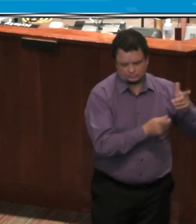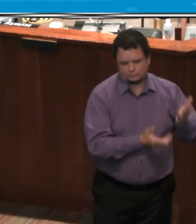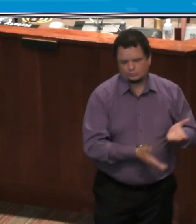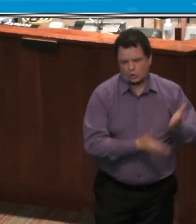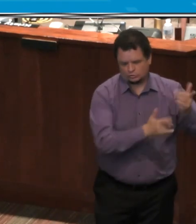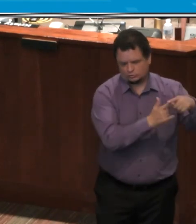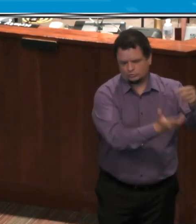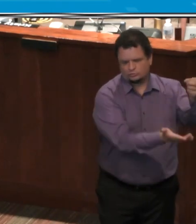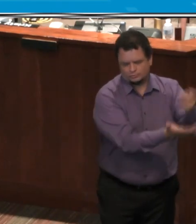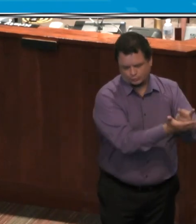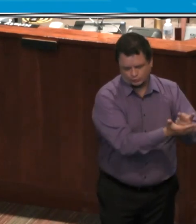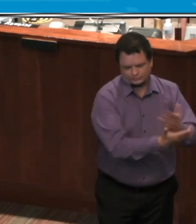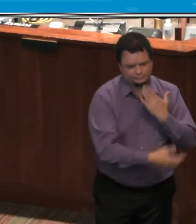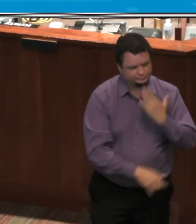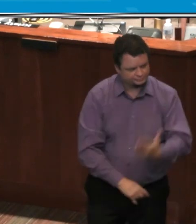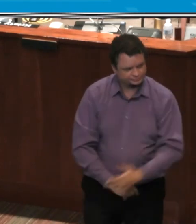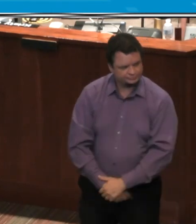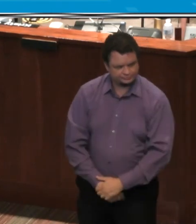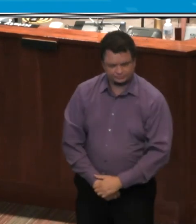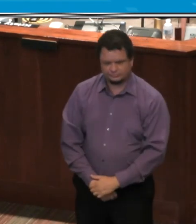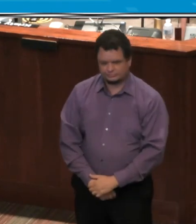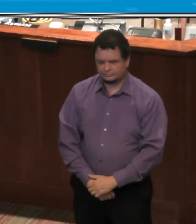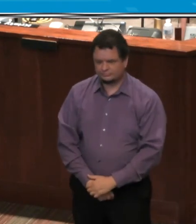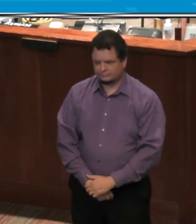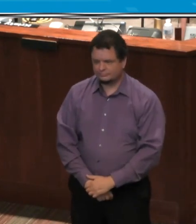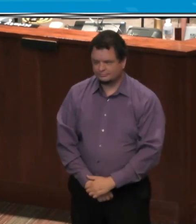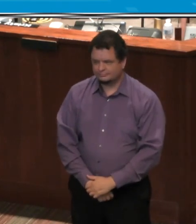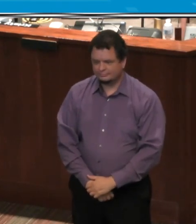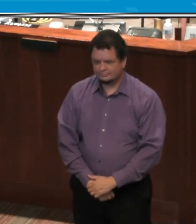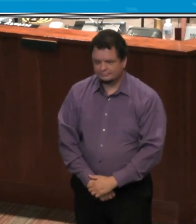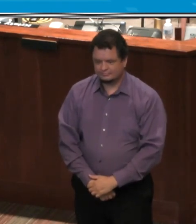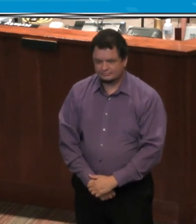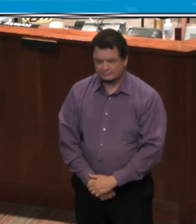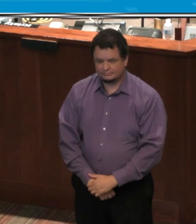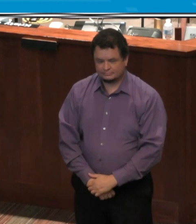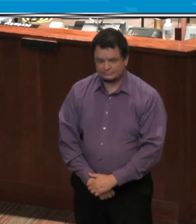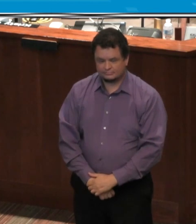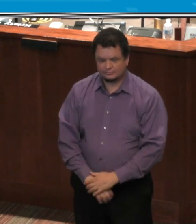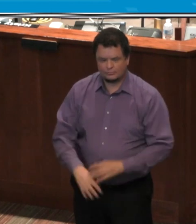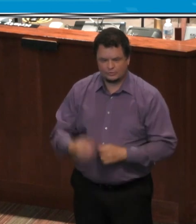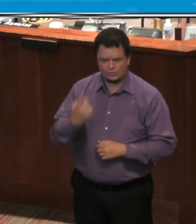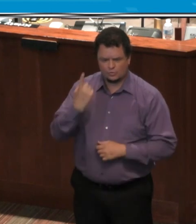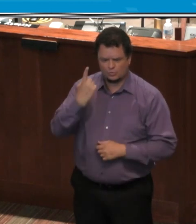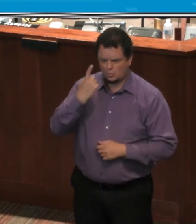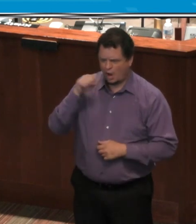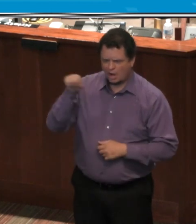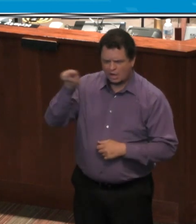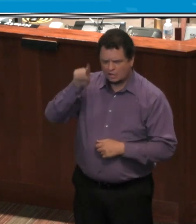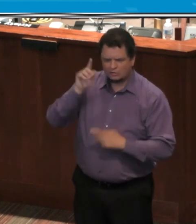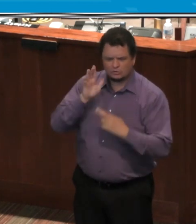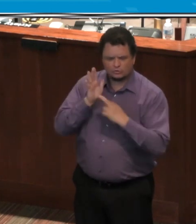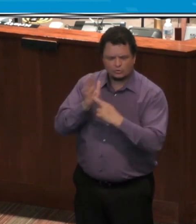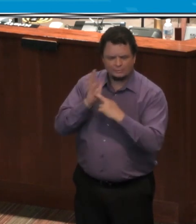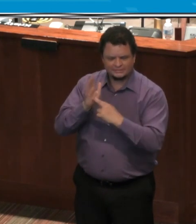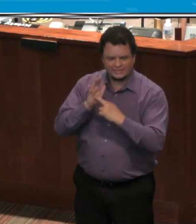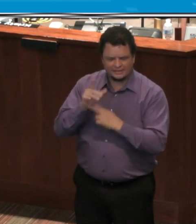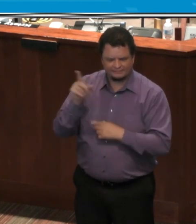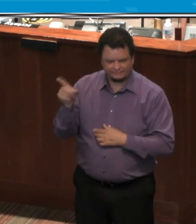One rep from Quantum, and Susan, who else needs to go with us?